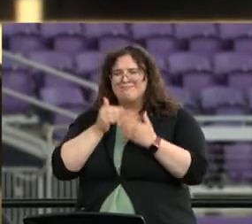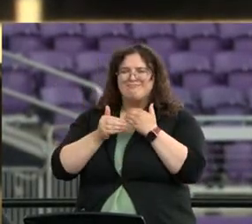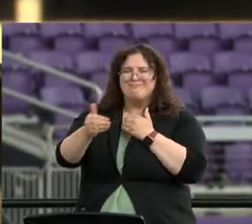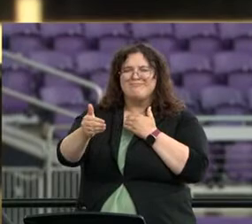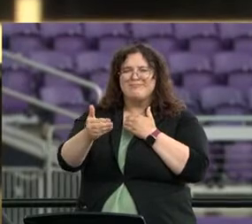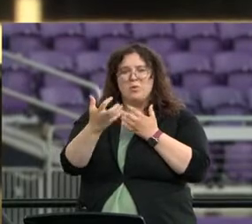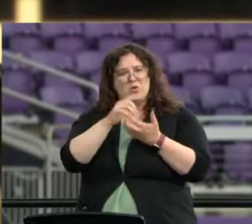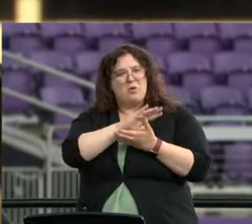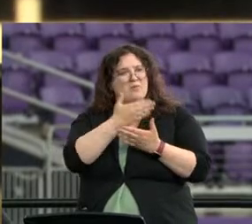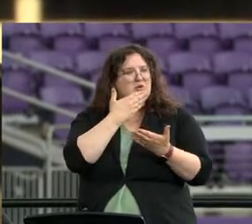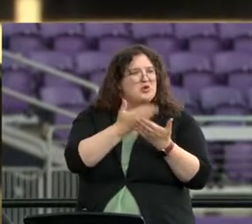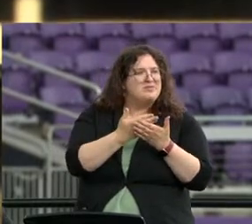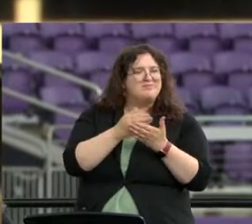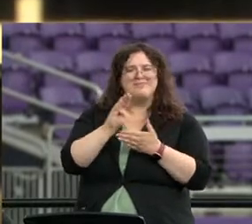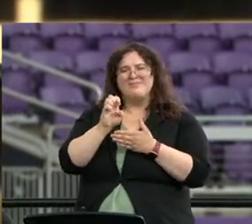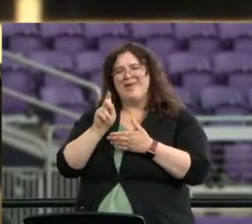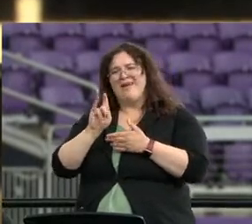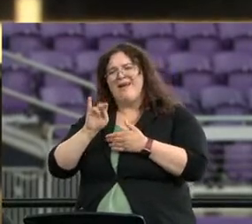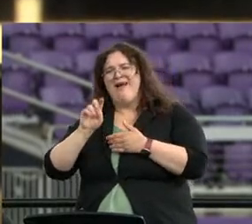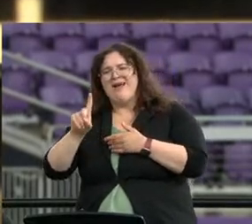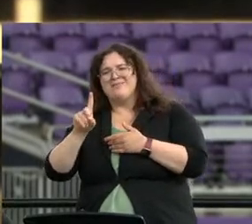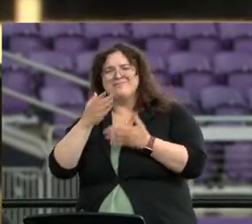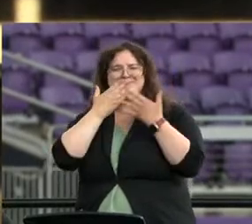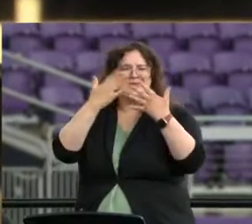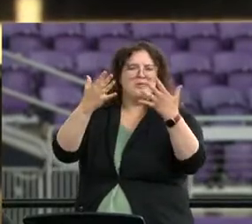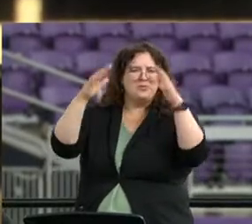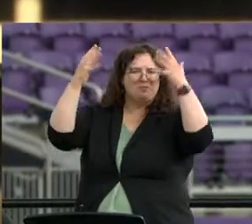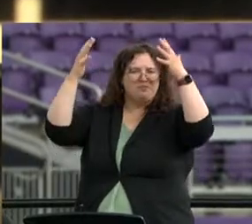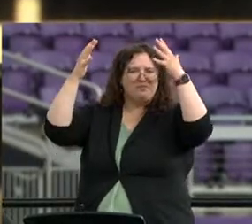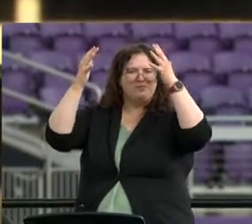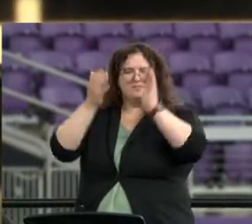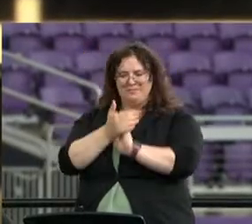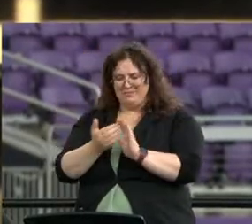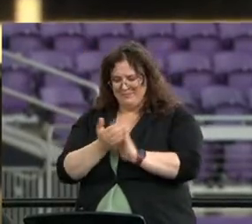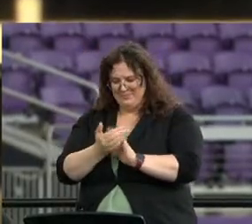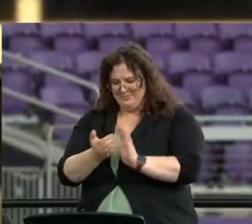Be good and be kind. Thank you.